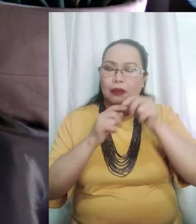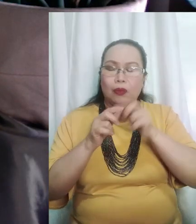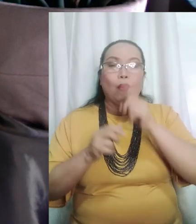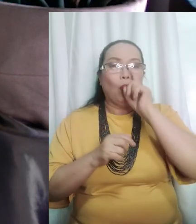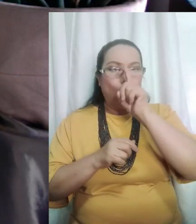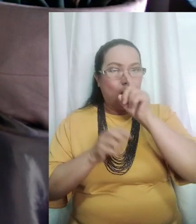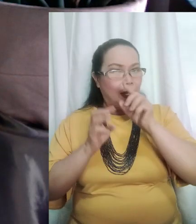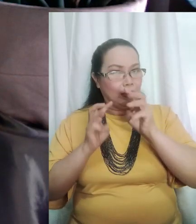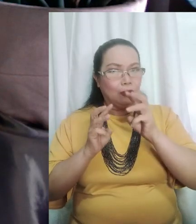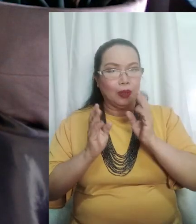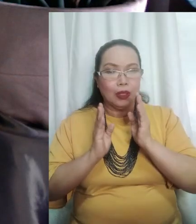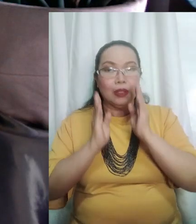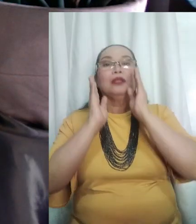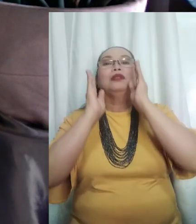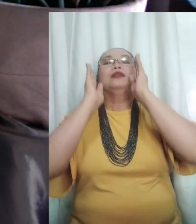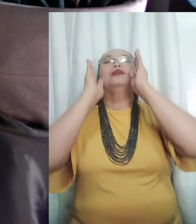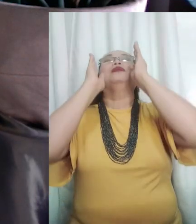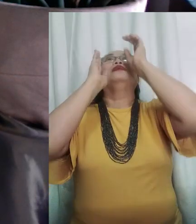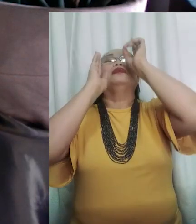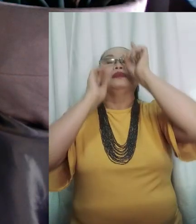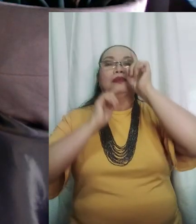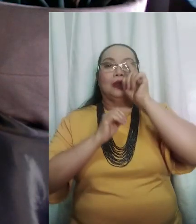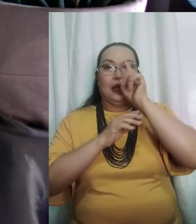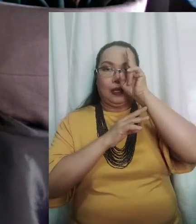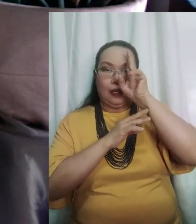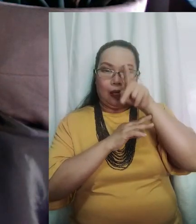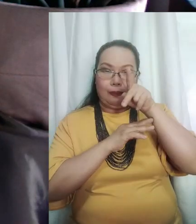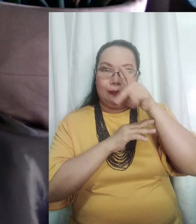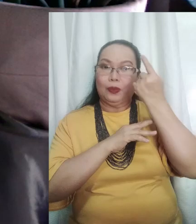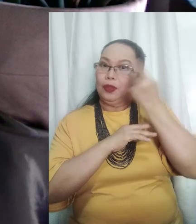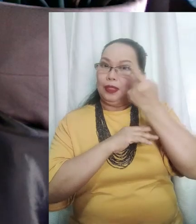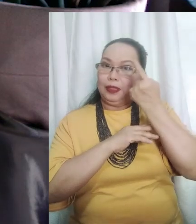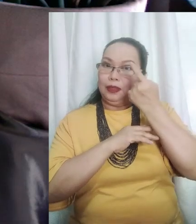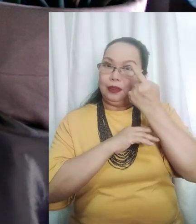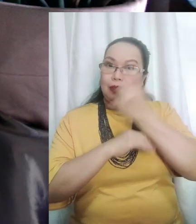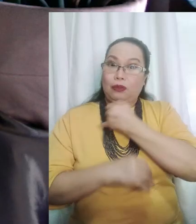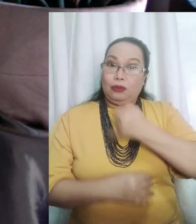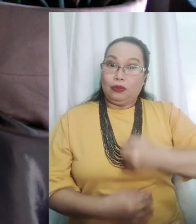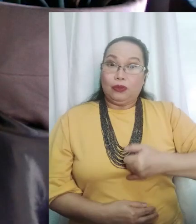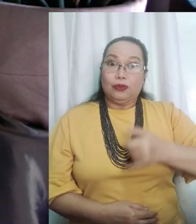Joseph learned to look up.